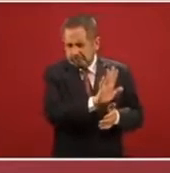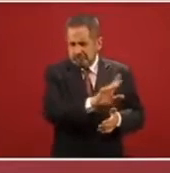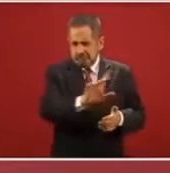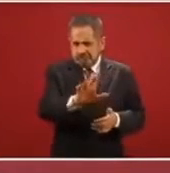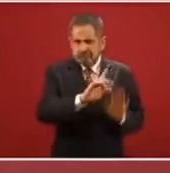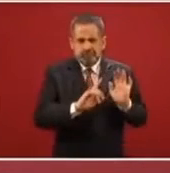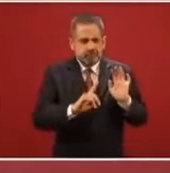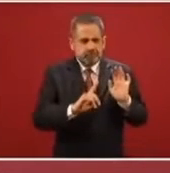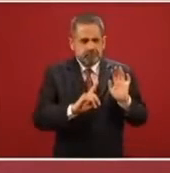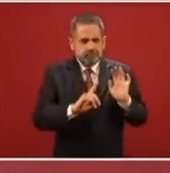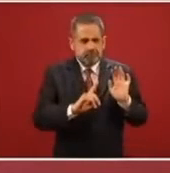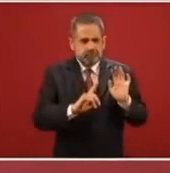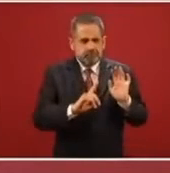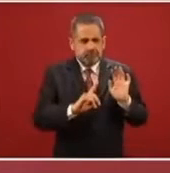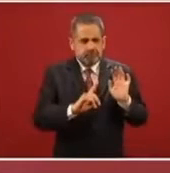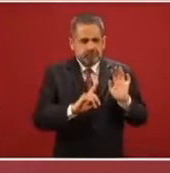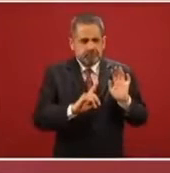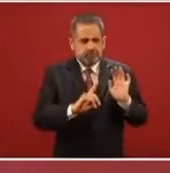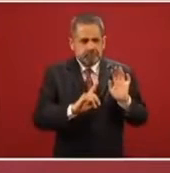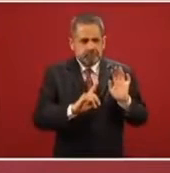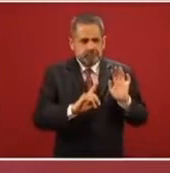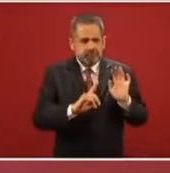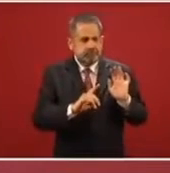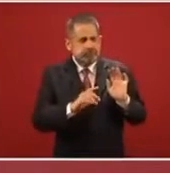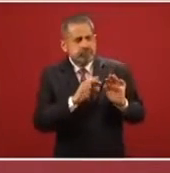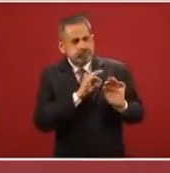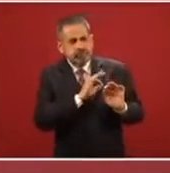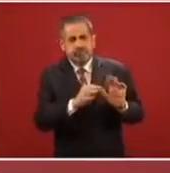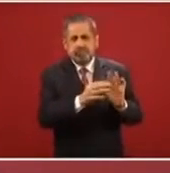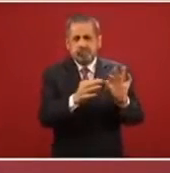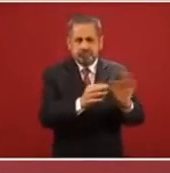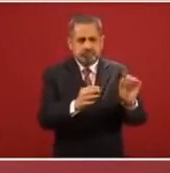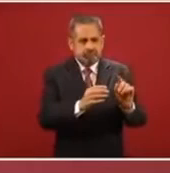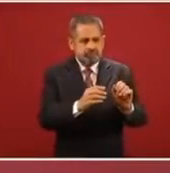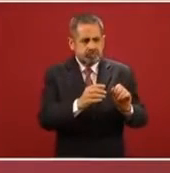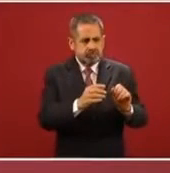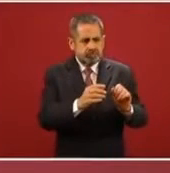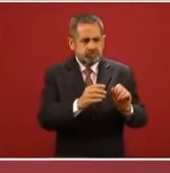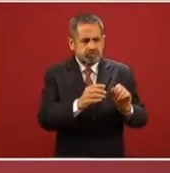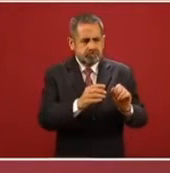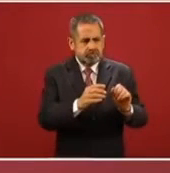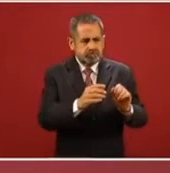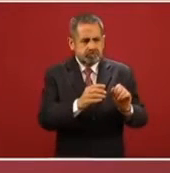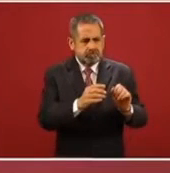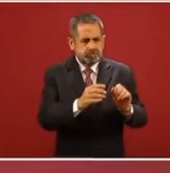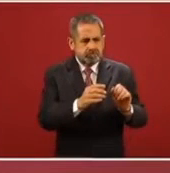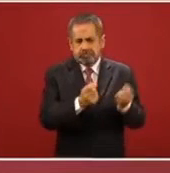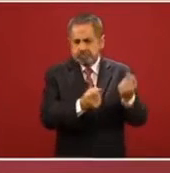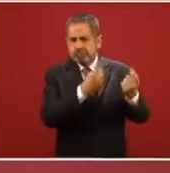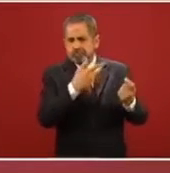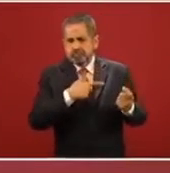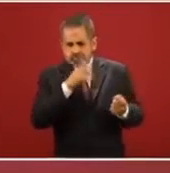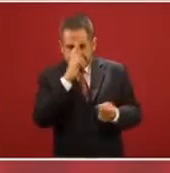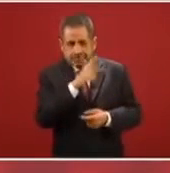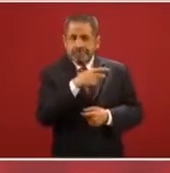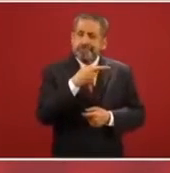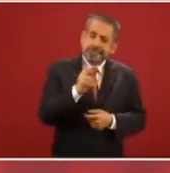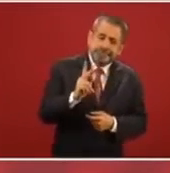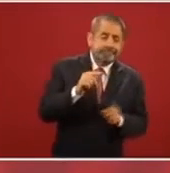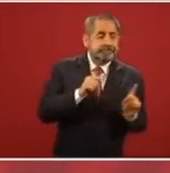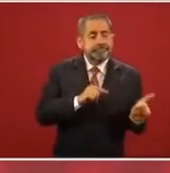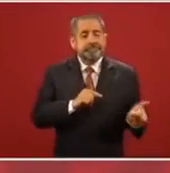muy autorizadas, very authorized, muy respetables, very respectable, que